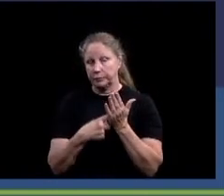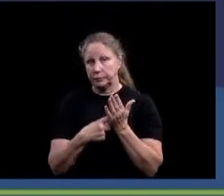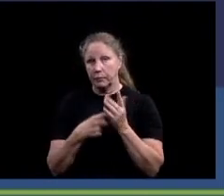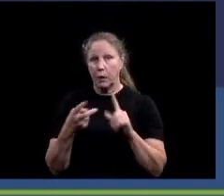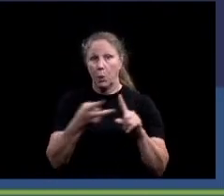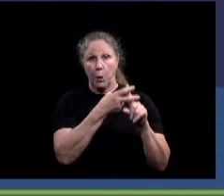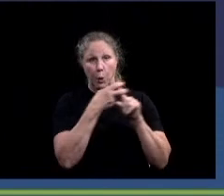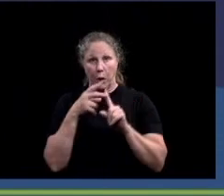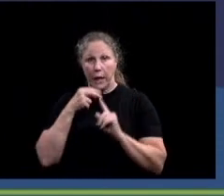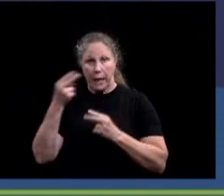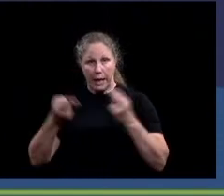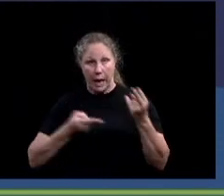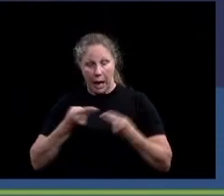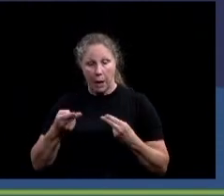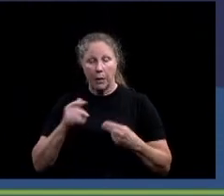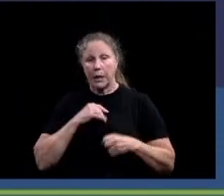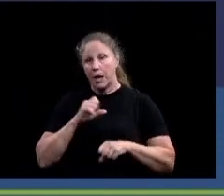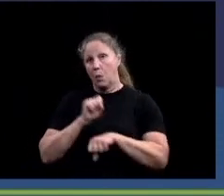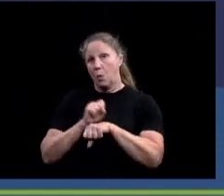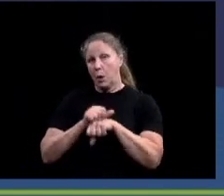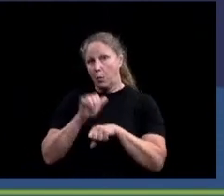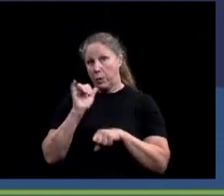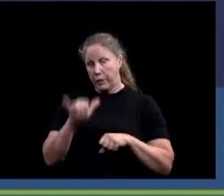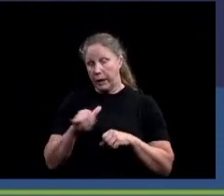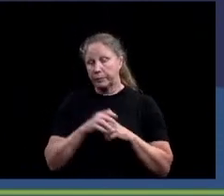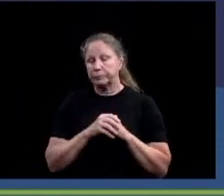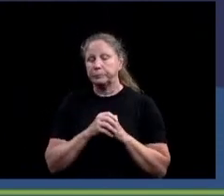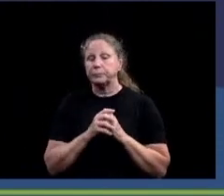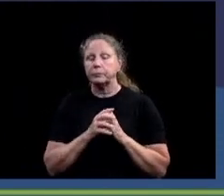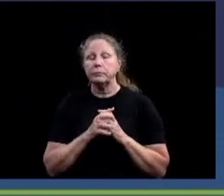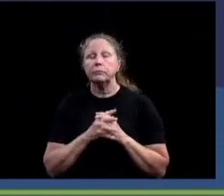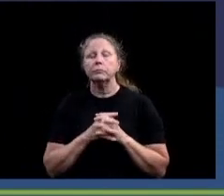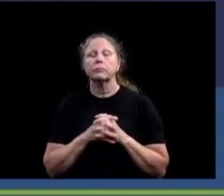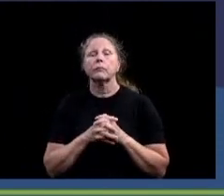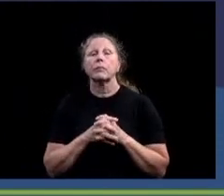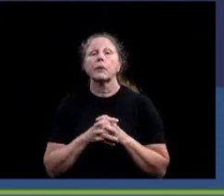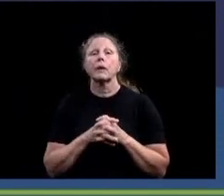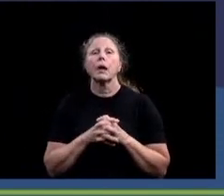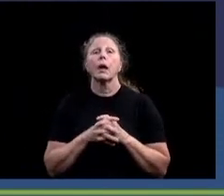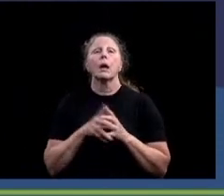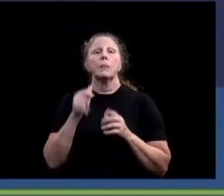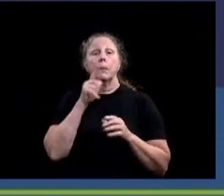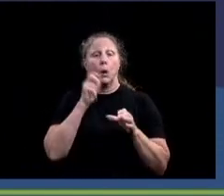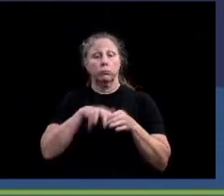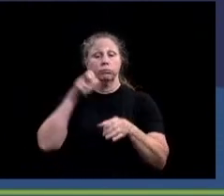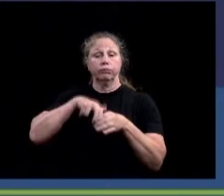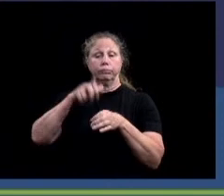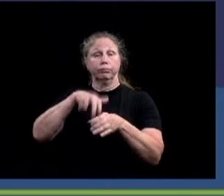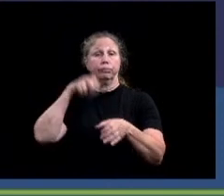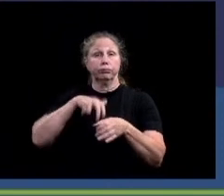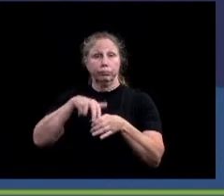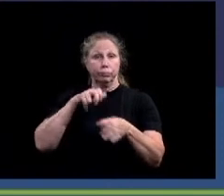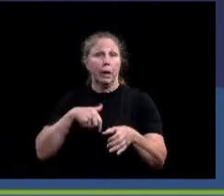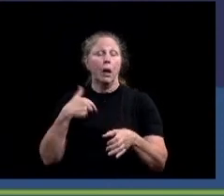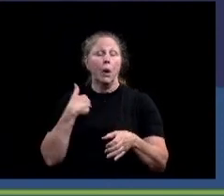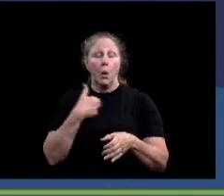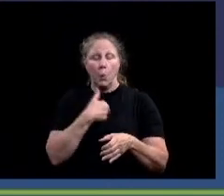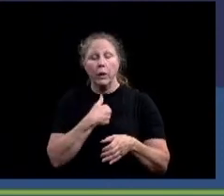area. The amount of attrition lately is something that we've been dealing with. What we've seen is